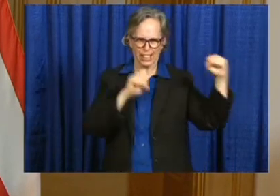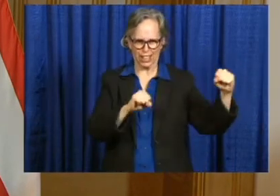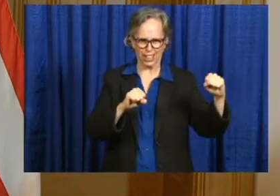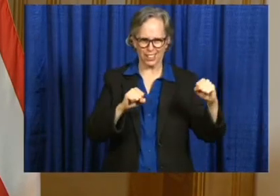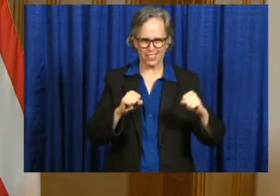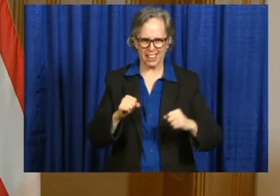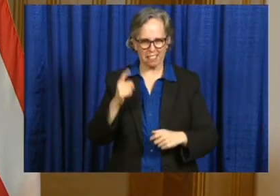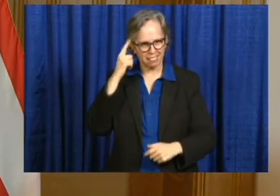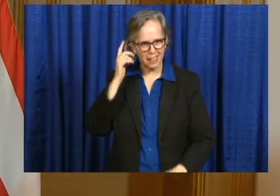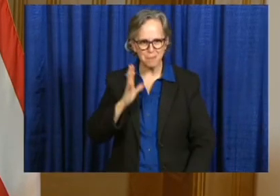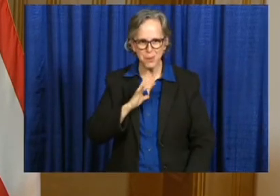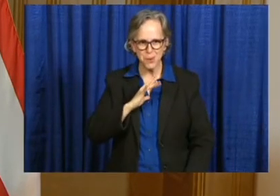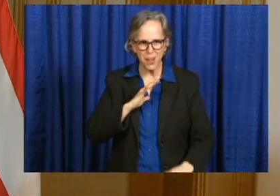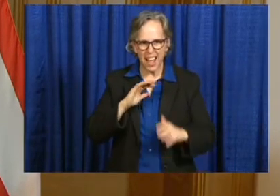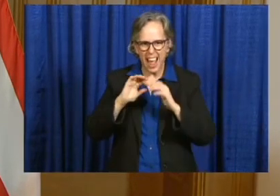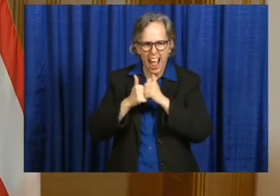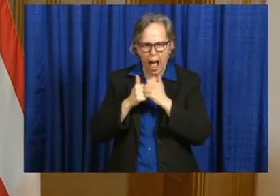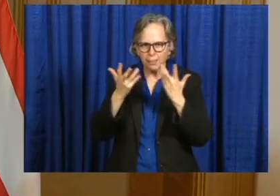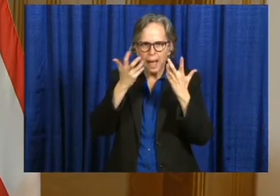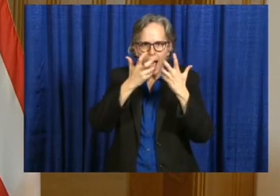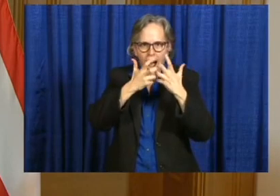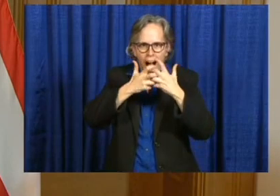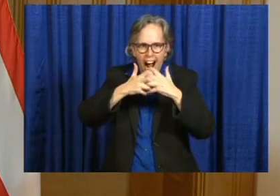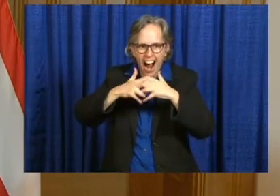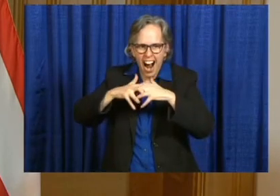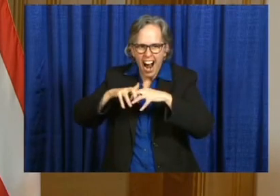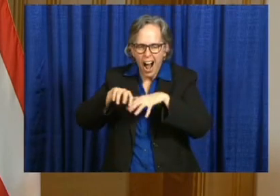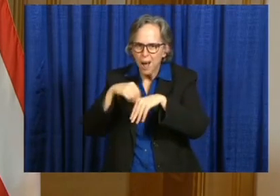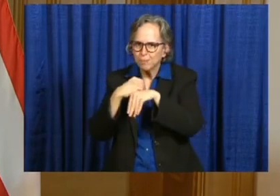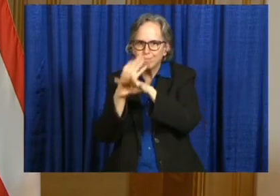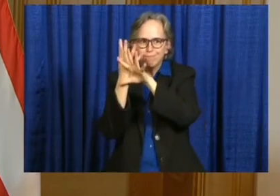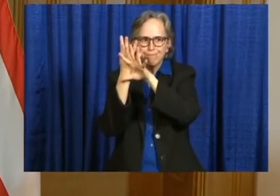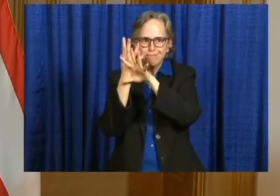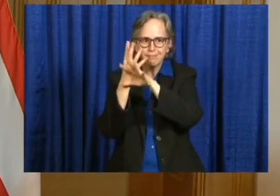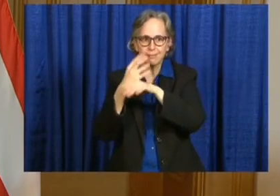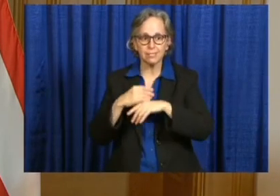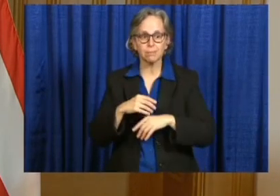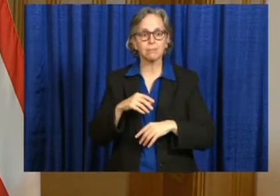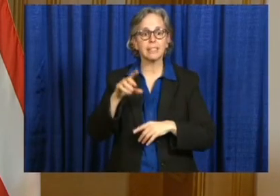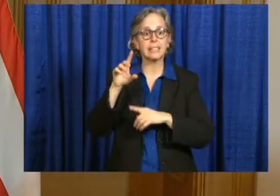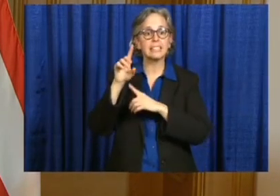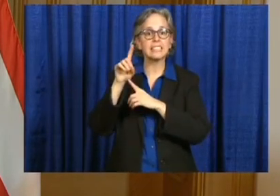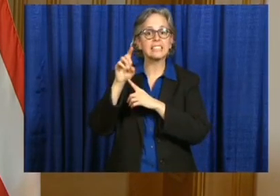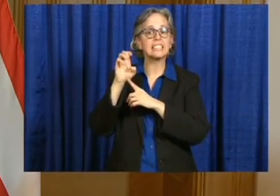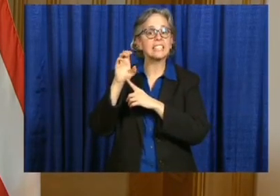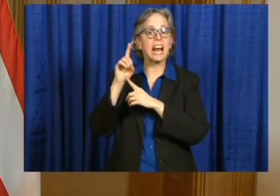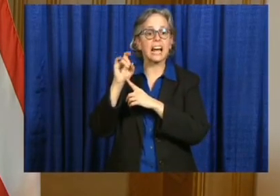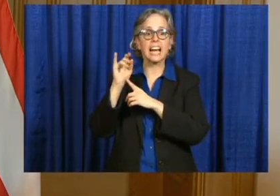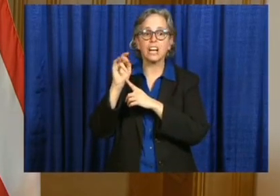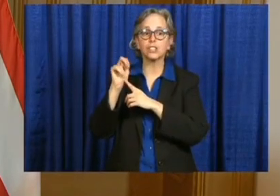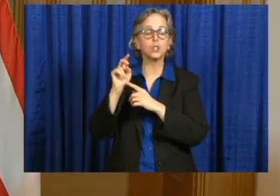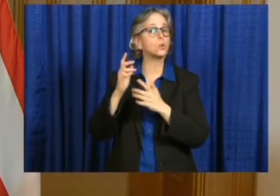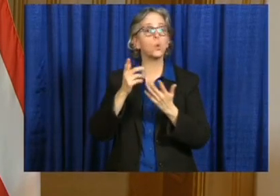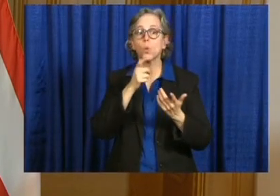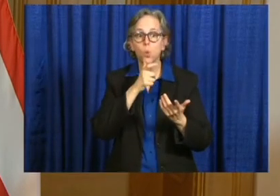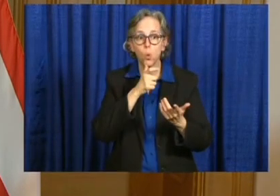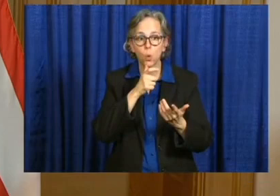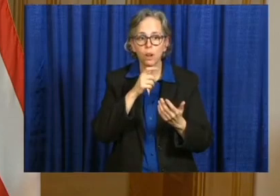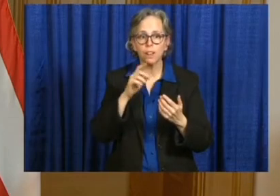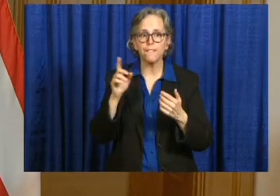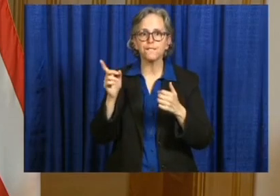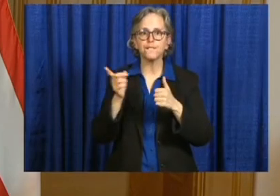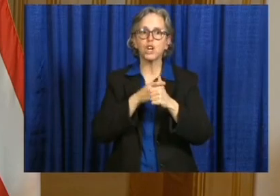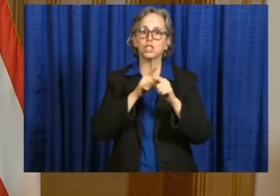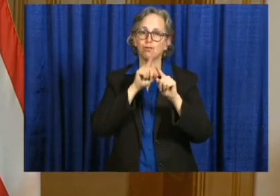put together. And this is dedicated, we'll dedicate this to all our first responders, all the people in the medical